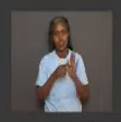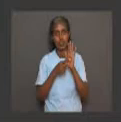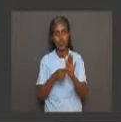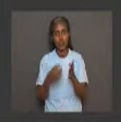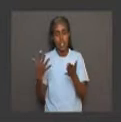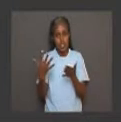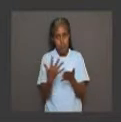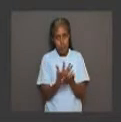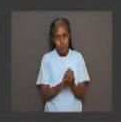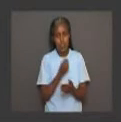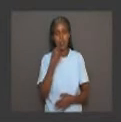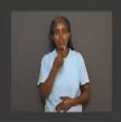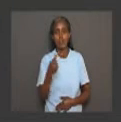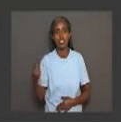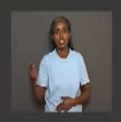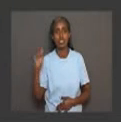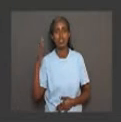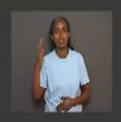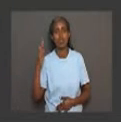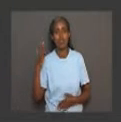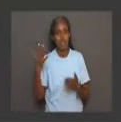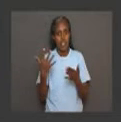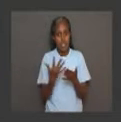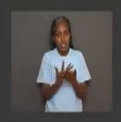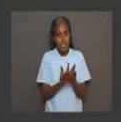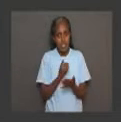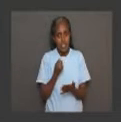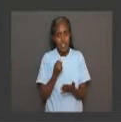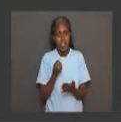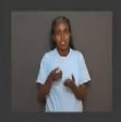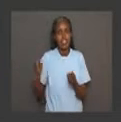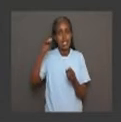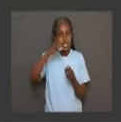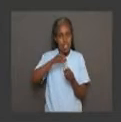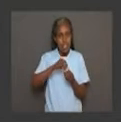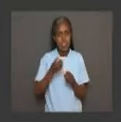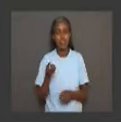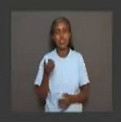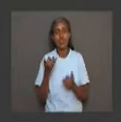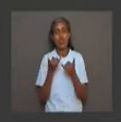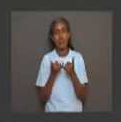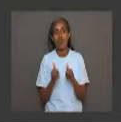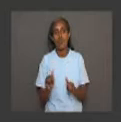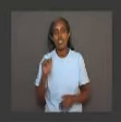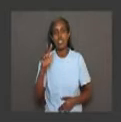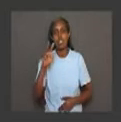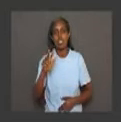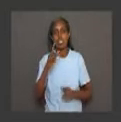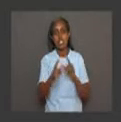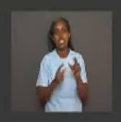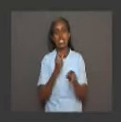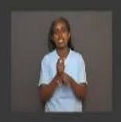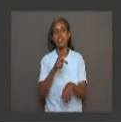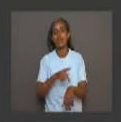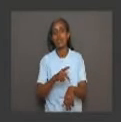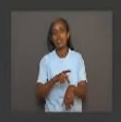production of each type of grain has increased over the 3-year